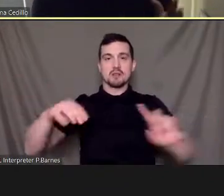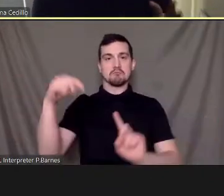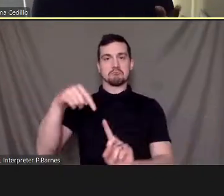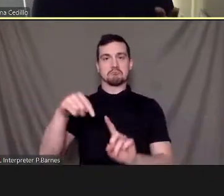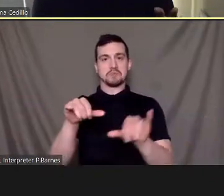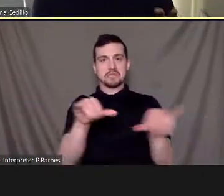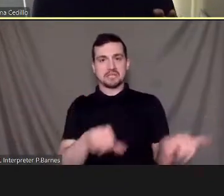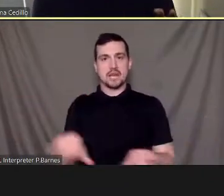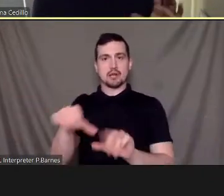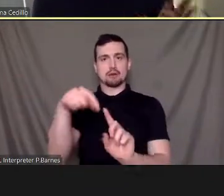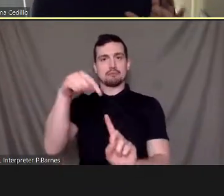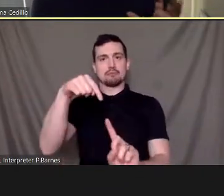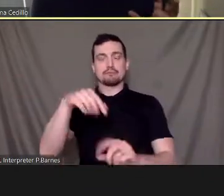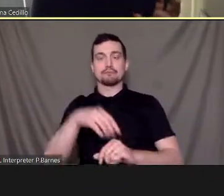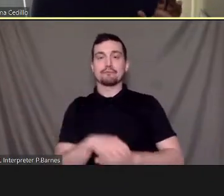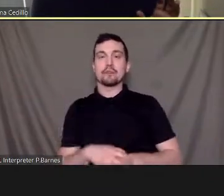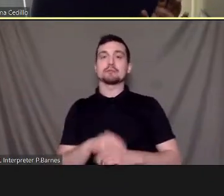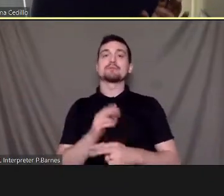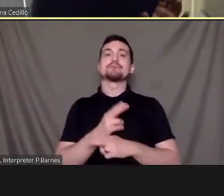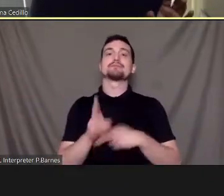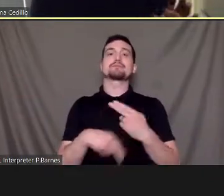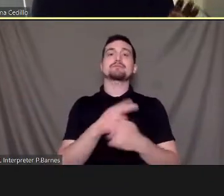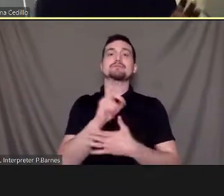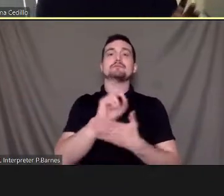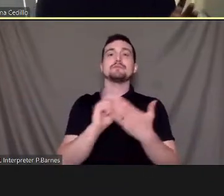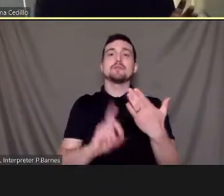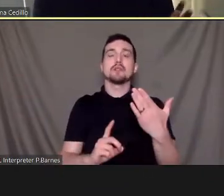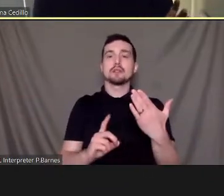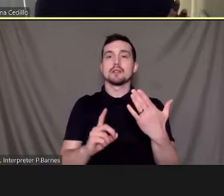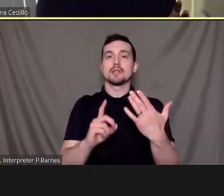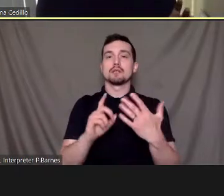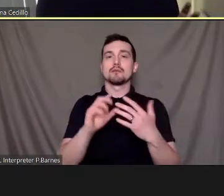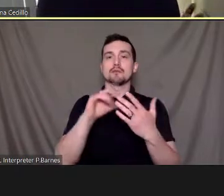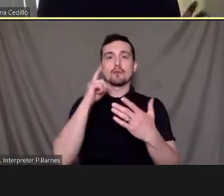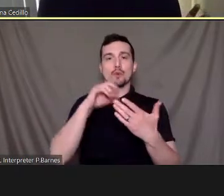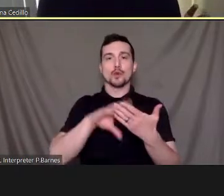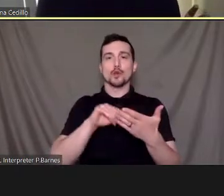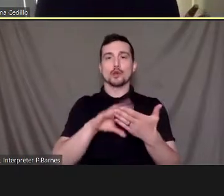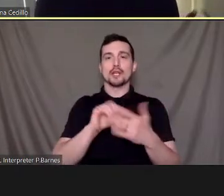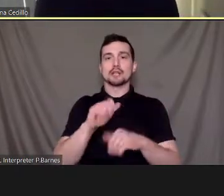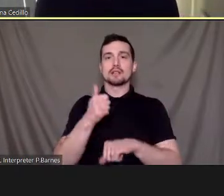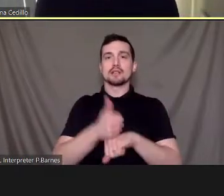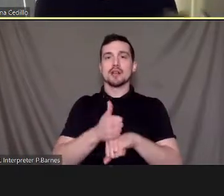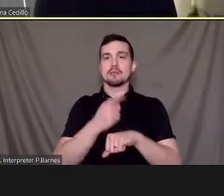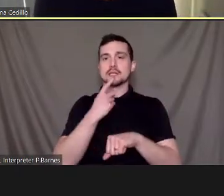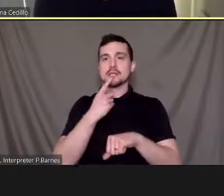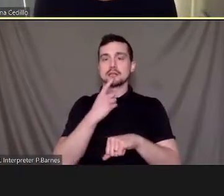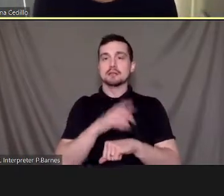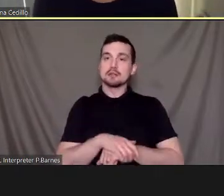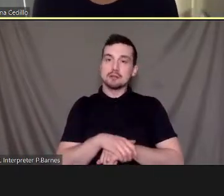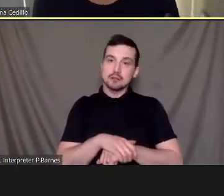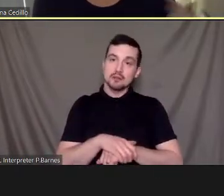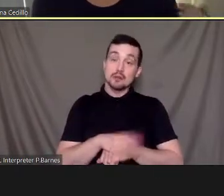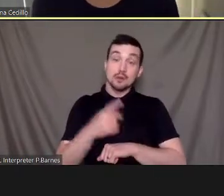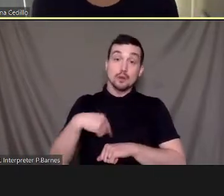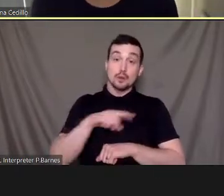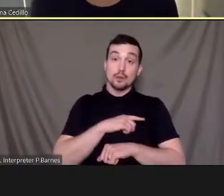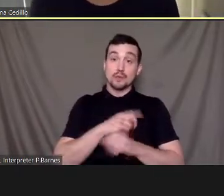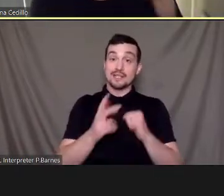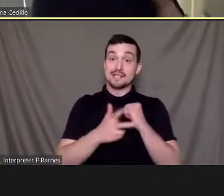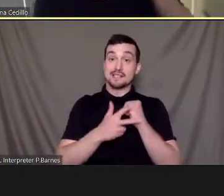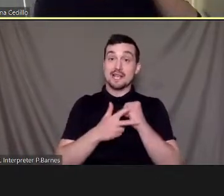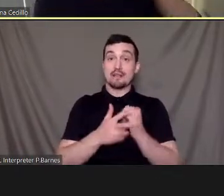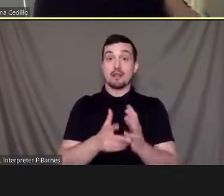one of the things that Universal Design for Learning sets out to do is tell us, well, you know, we not only do we save ourselves a lot of